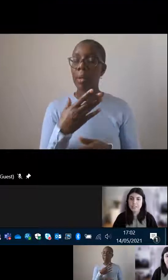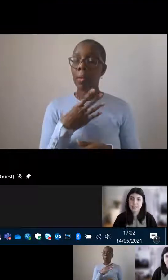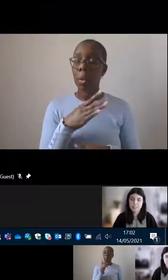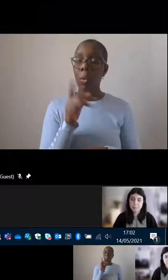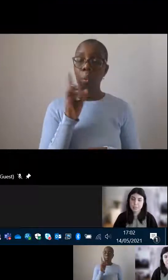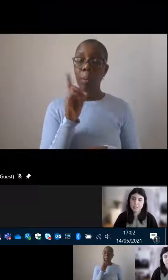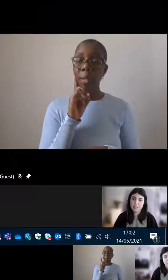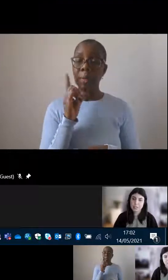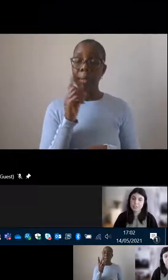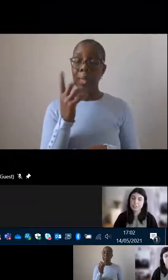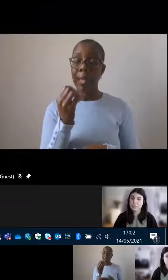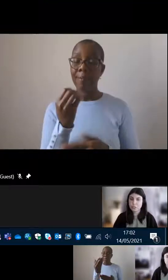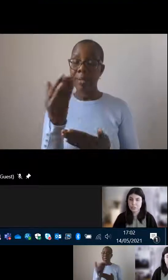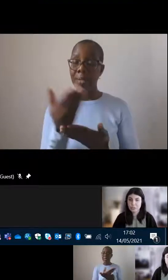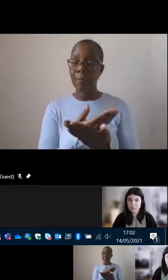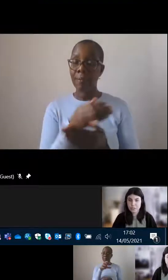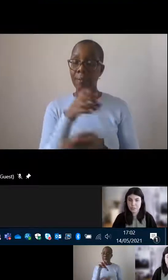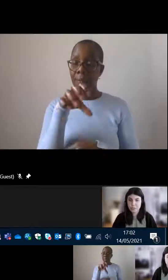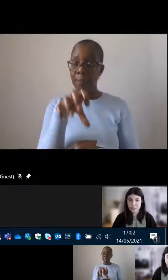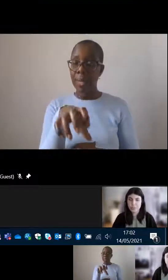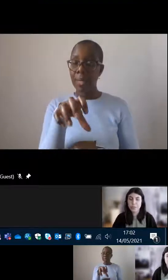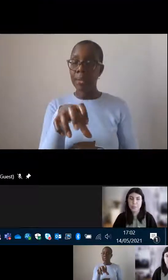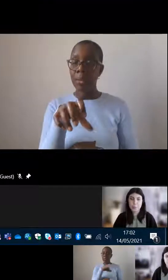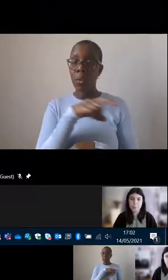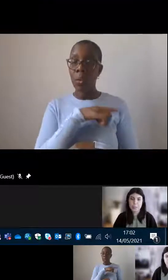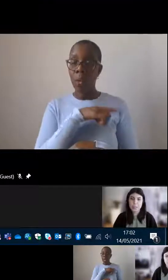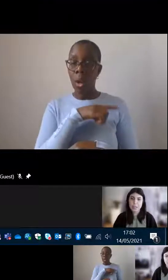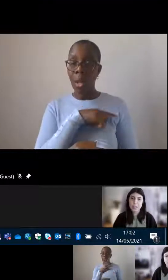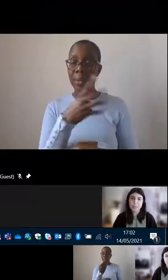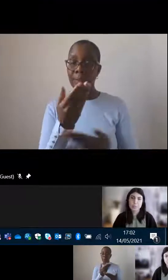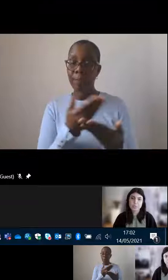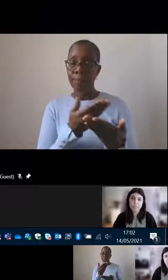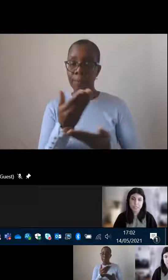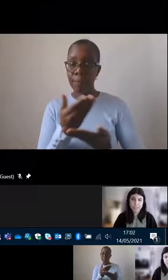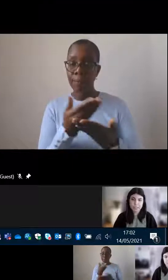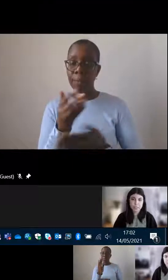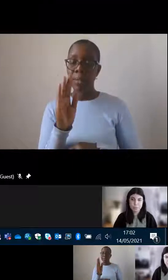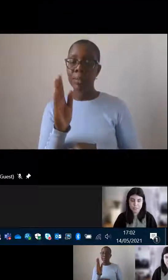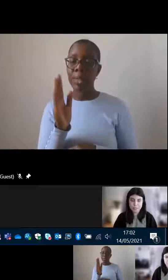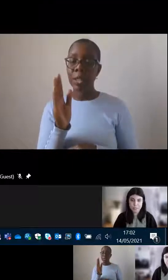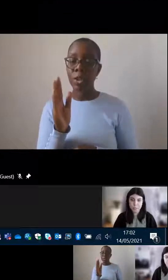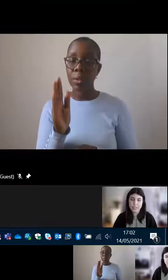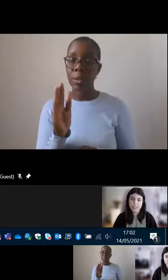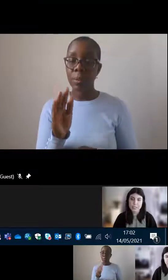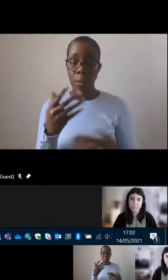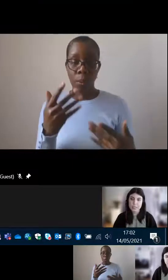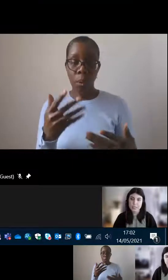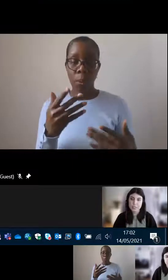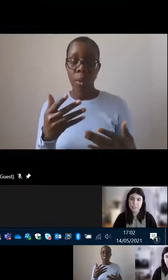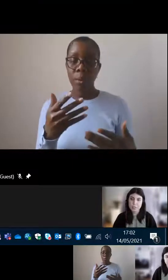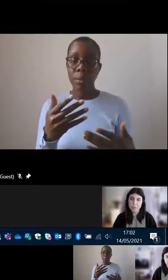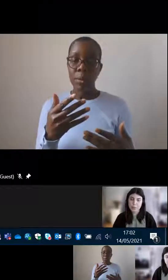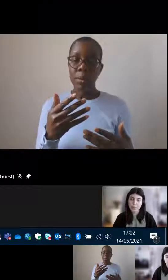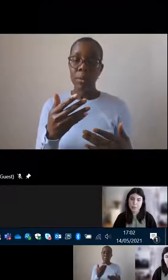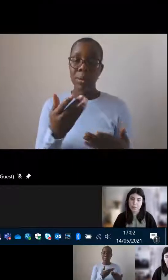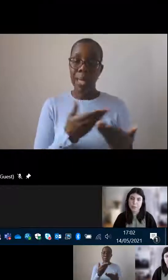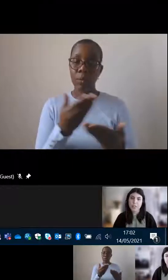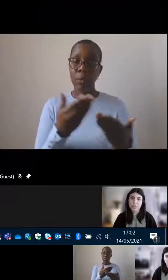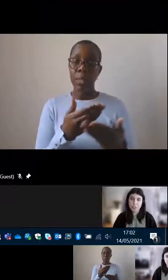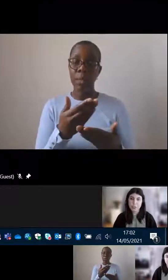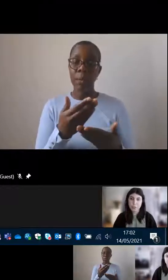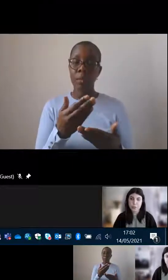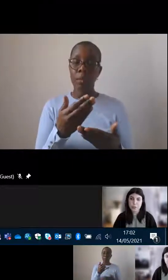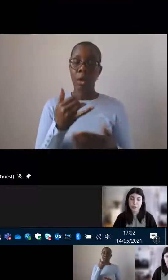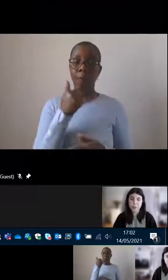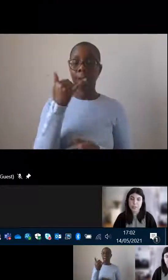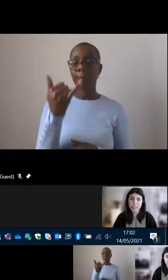well as the assessment, which is also over the phone at the moment. And this may have changed in recent weeks, so please do have